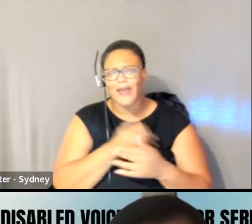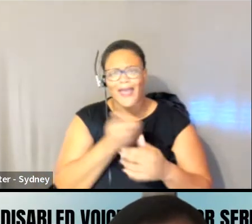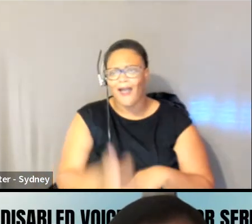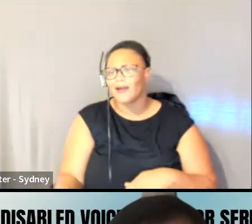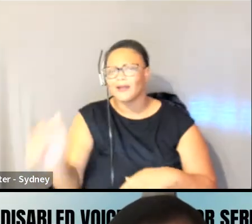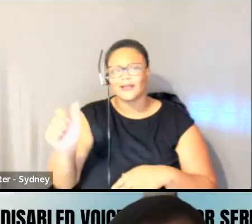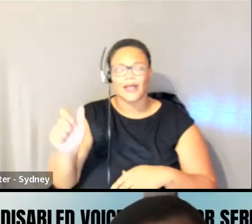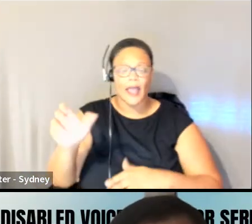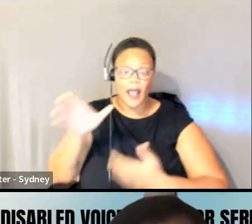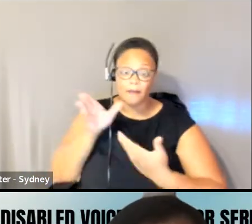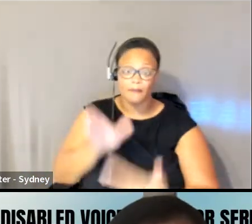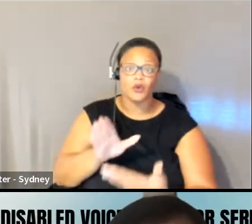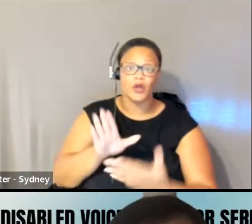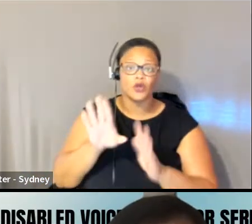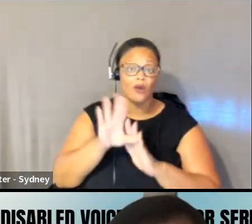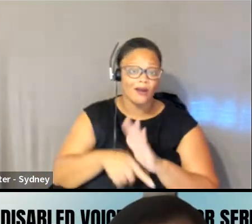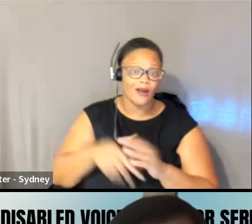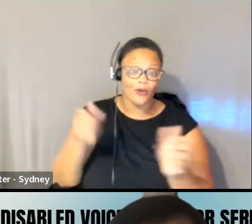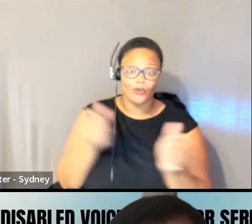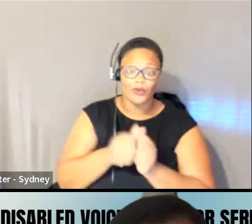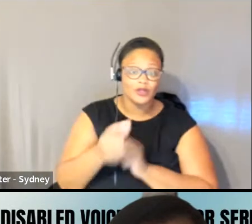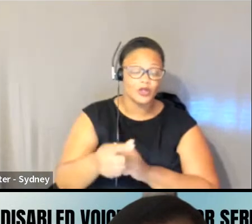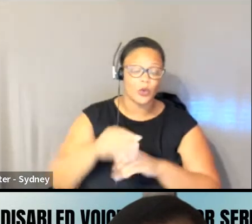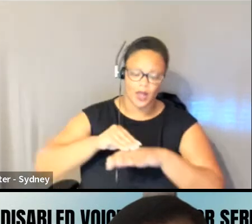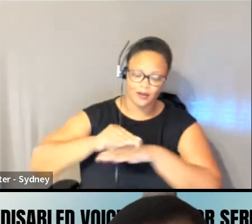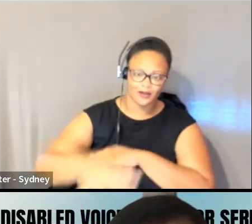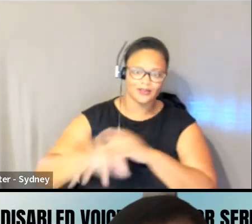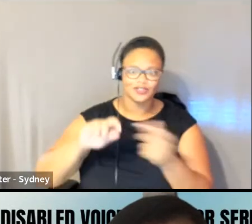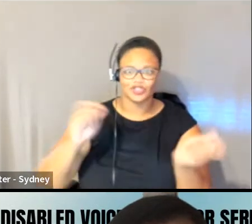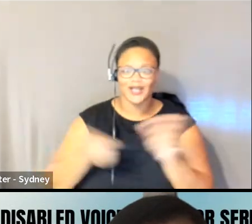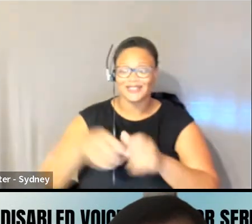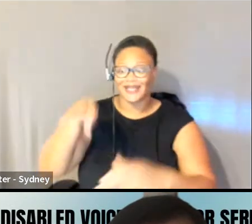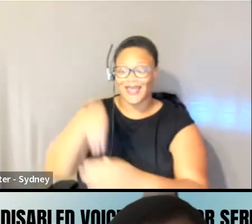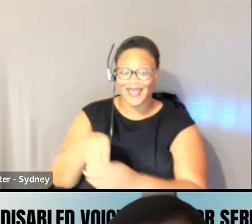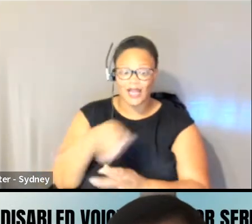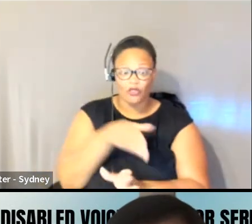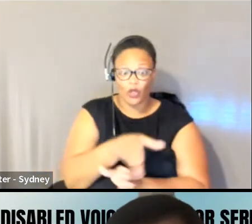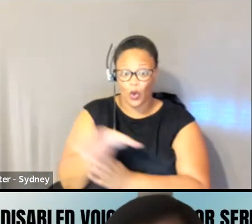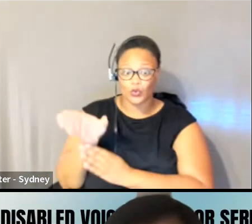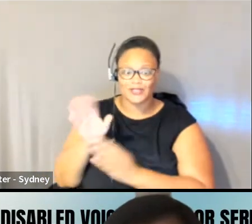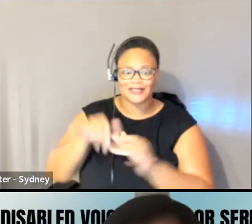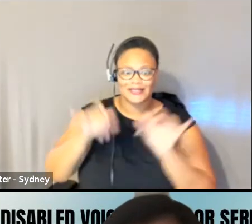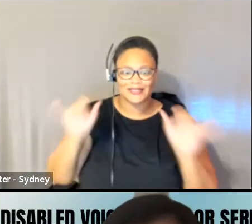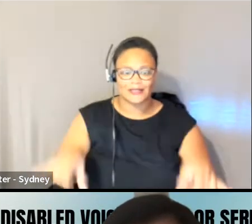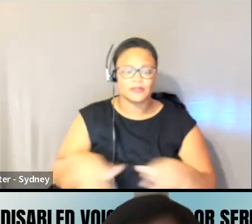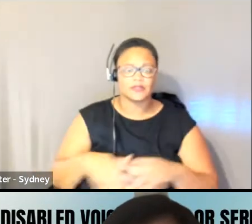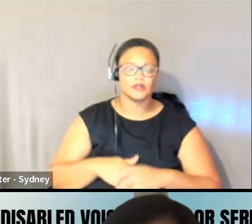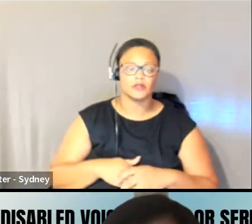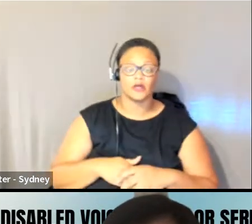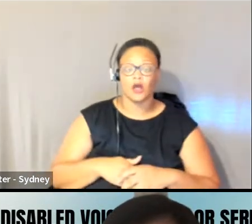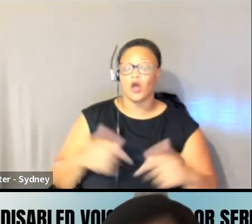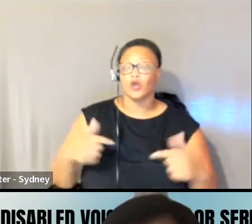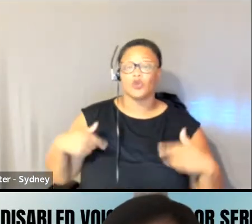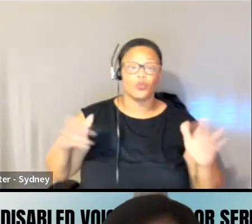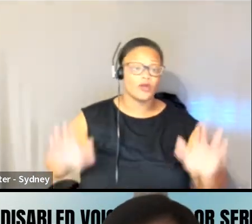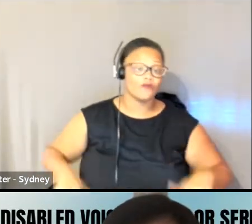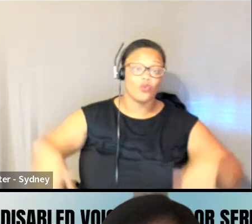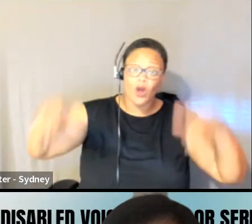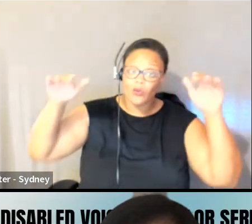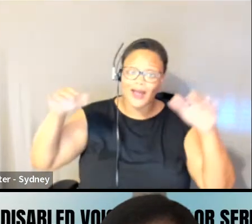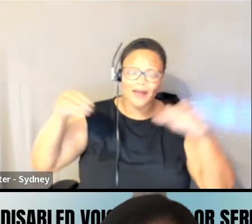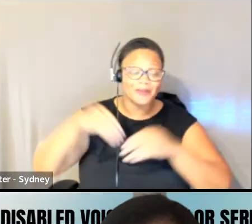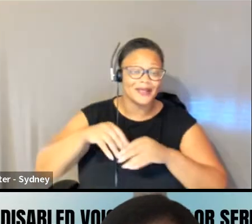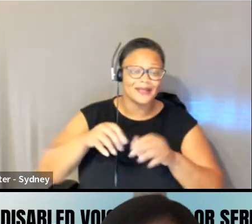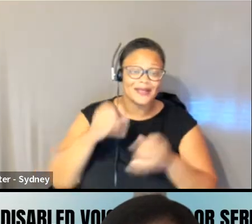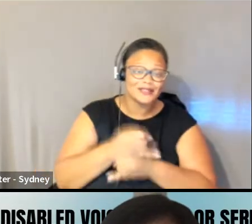drive change in those systems. Because as I alluded to earlier, we grow up in institutions and systems, and those are the things